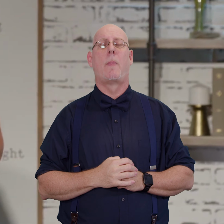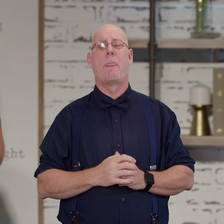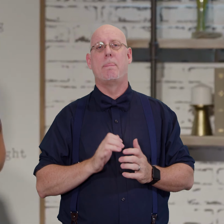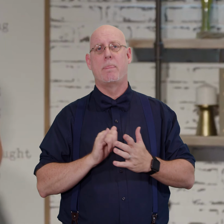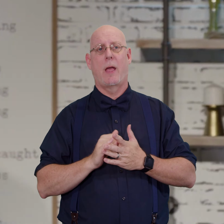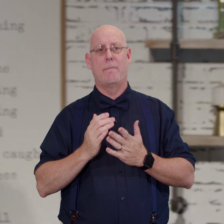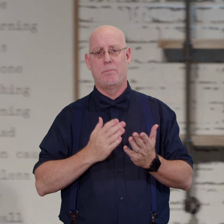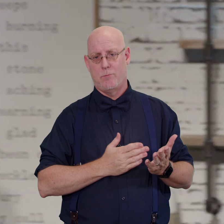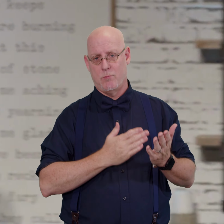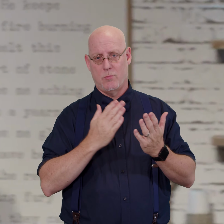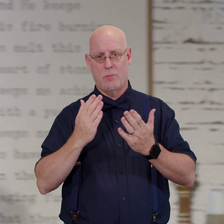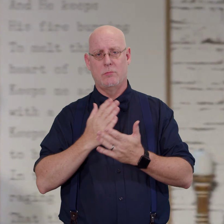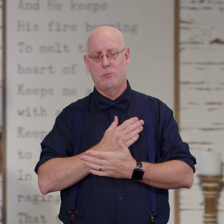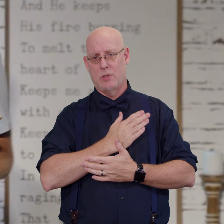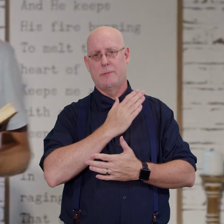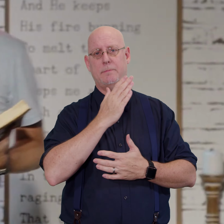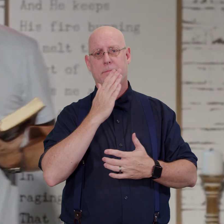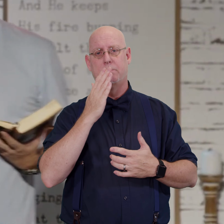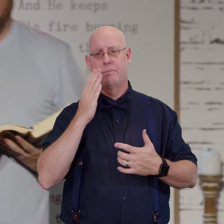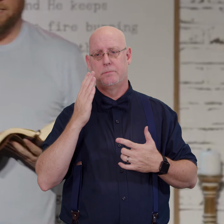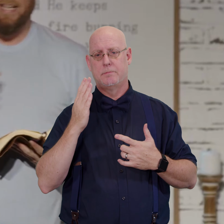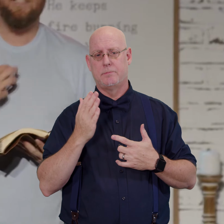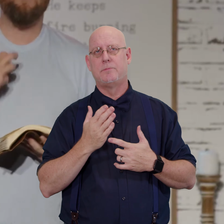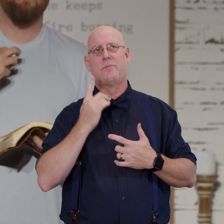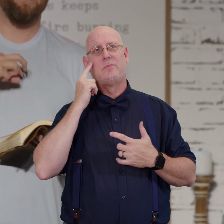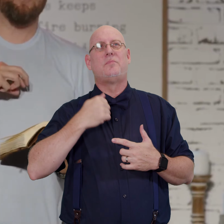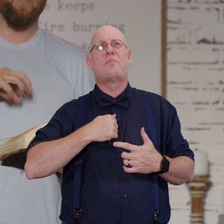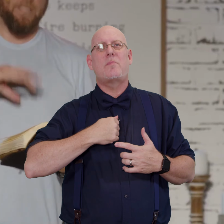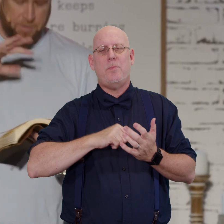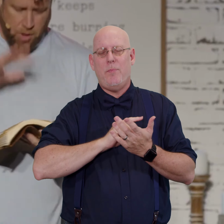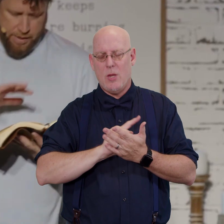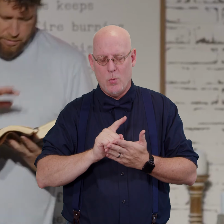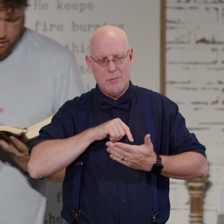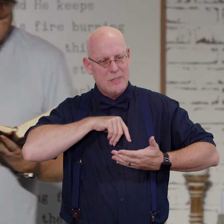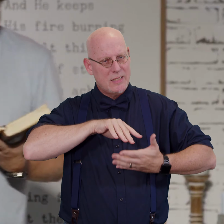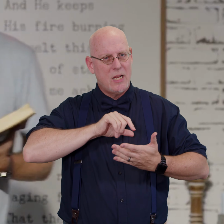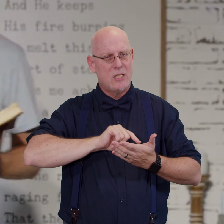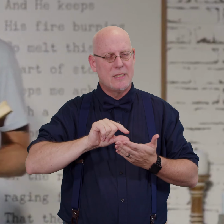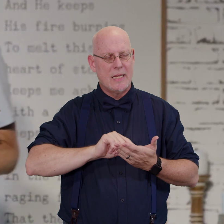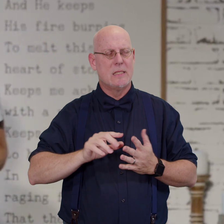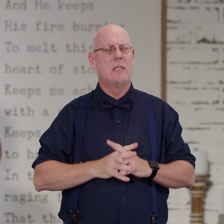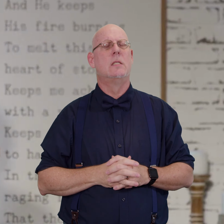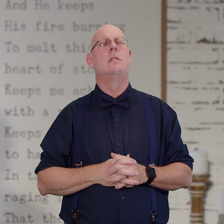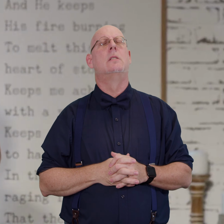And that kind of brings me to, at least for me this week, as I'm studying this text,